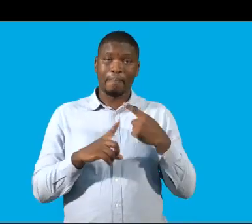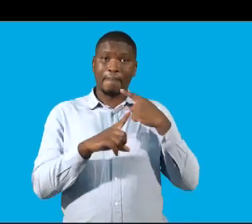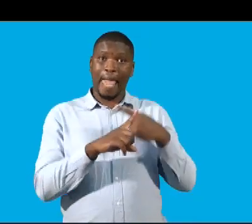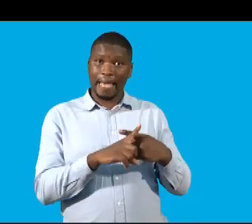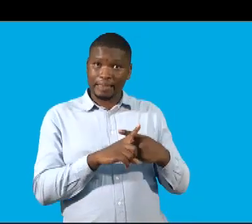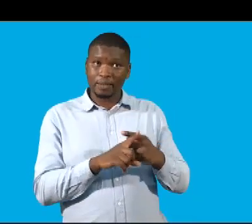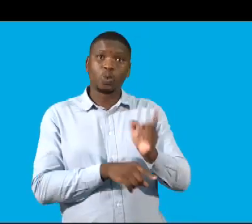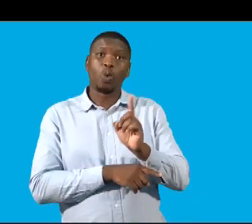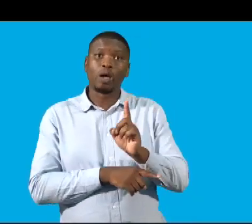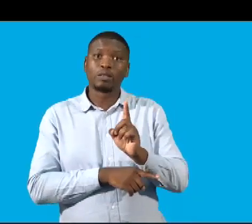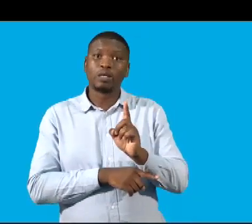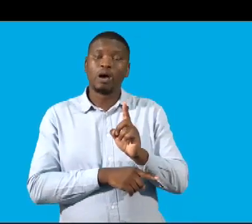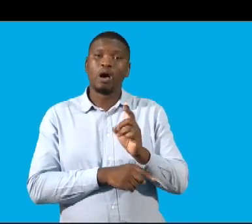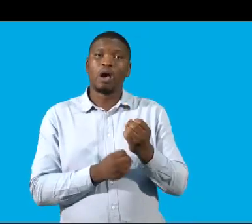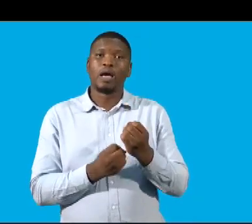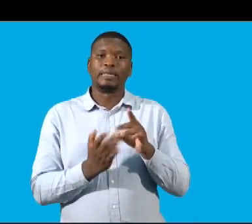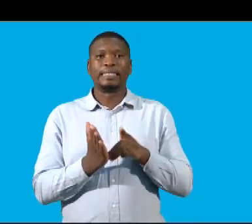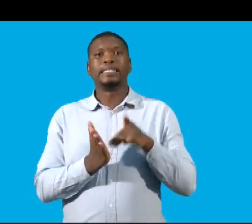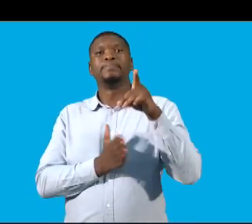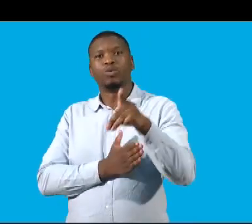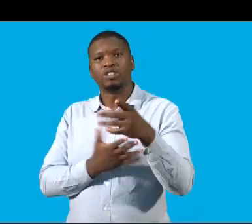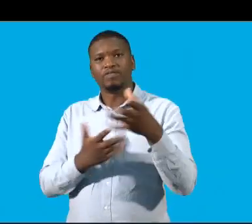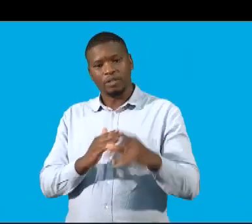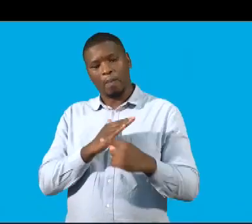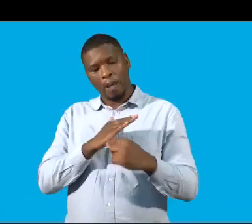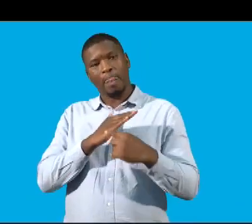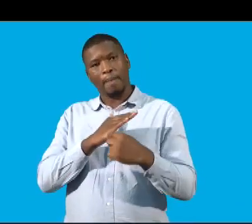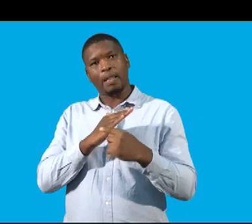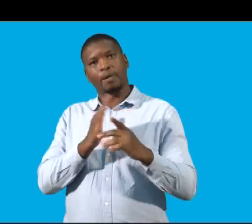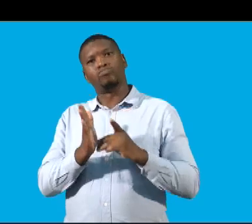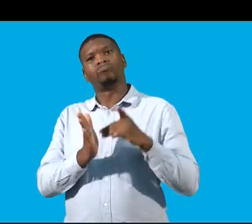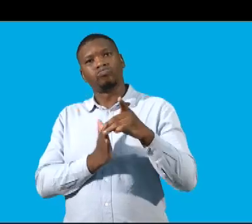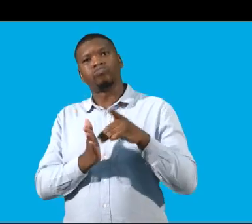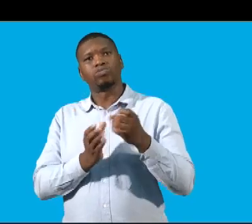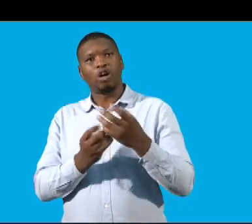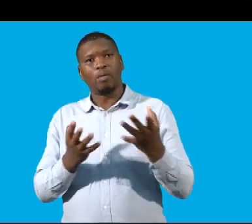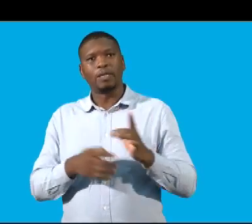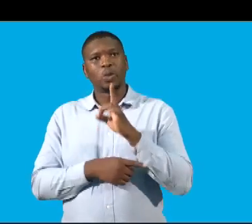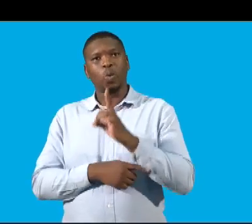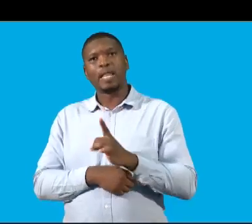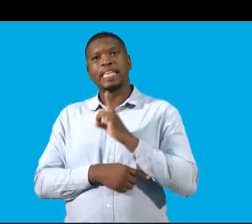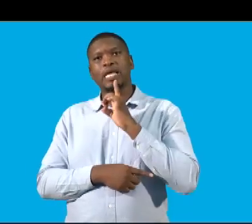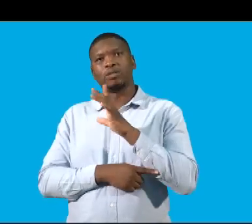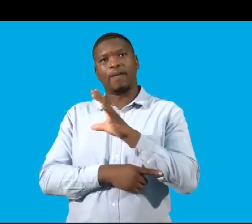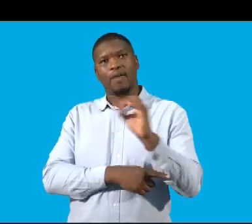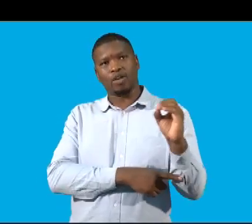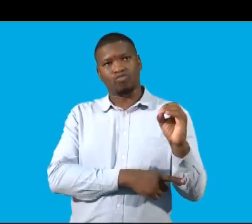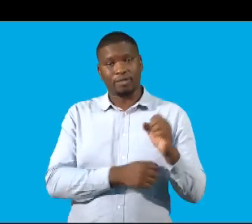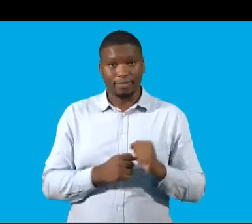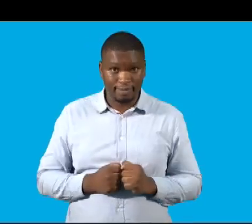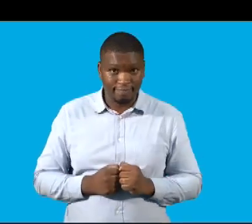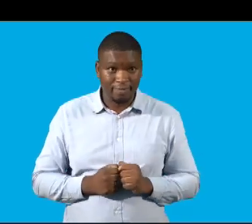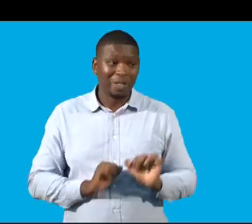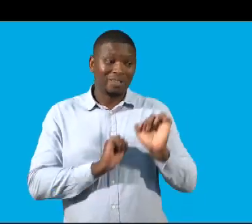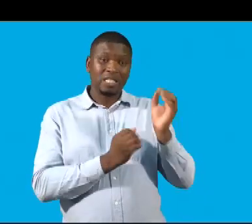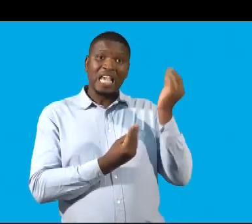X, which is the deposits that Tshepo was making, and that is 1,500 Rand.